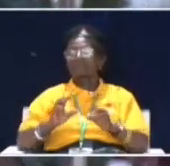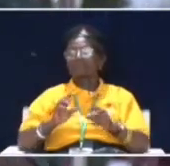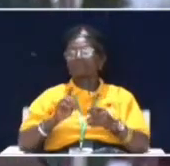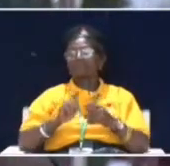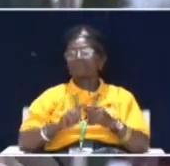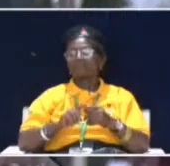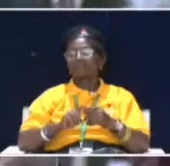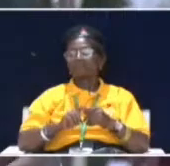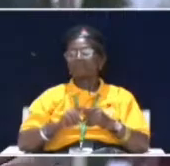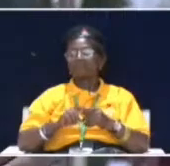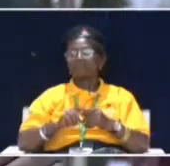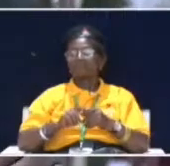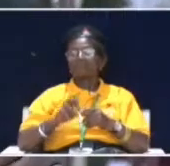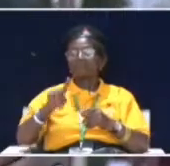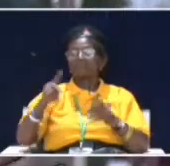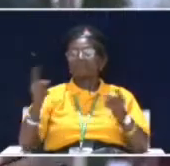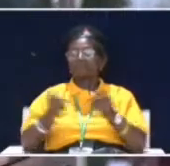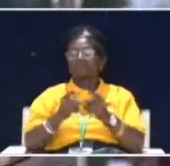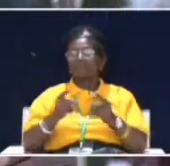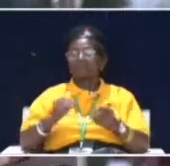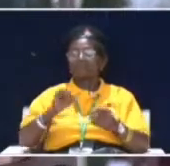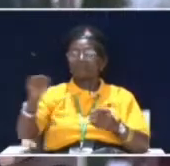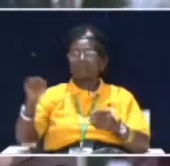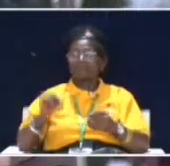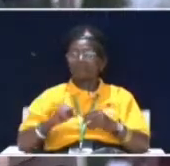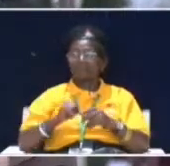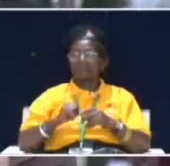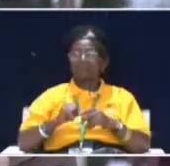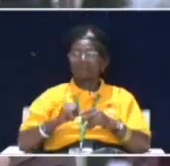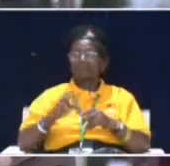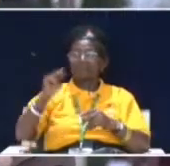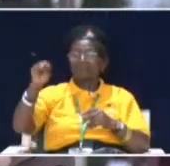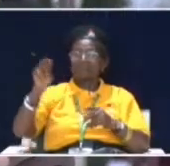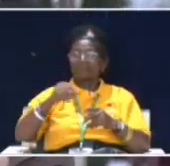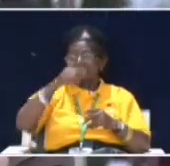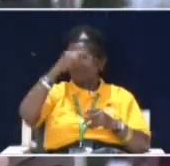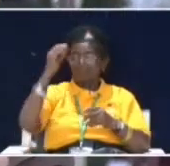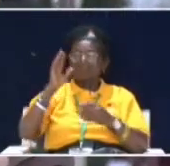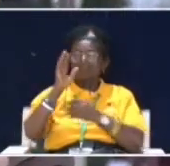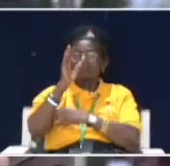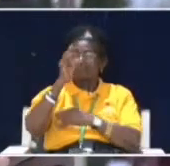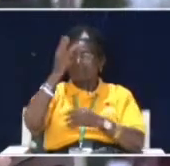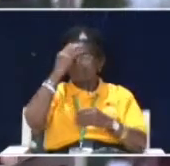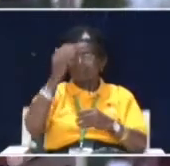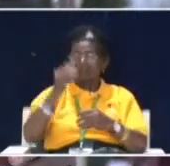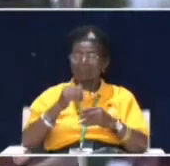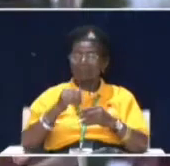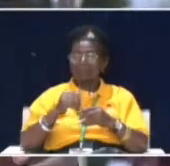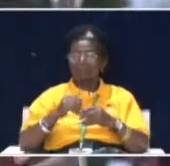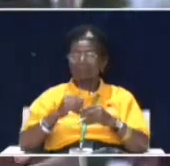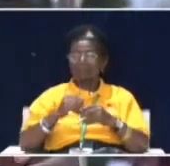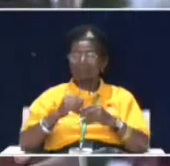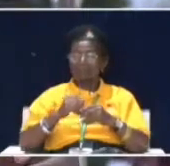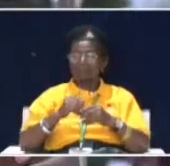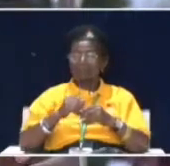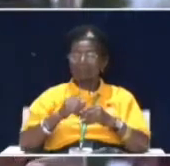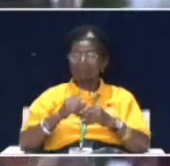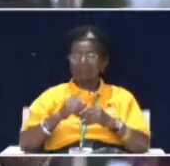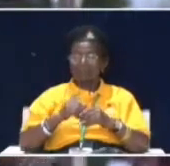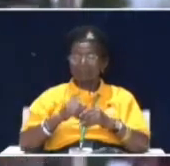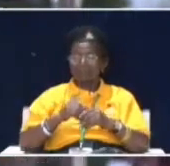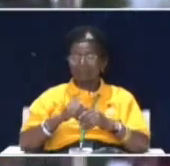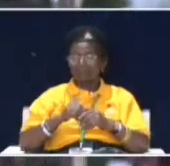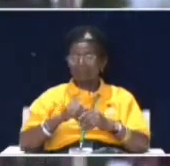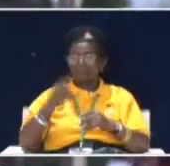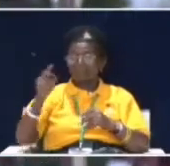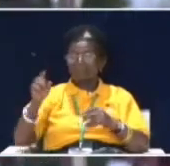reposition him. Lati si nipo pada. Because God knew. Nitori Olorun mo ni. The